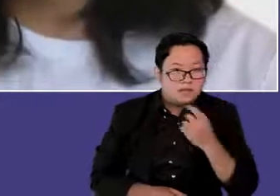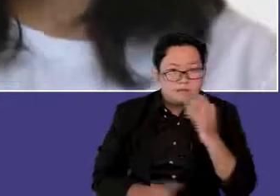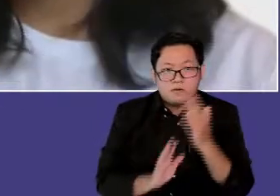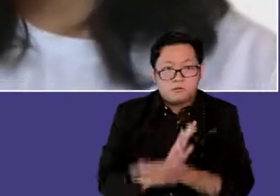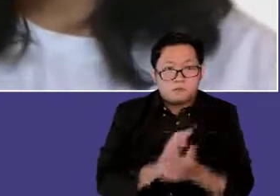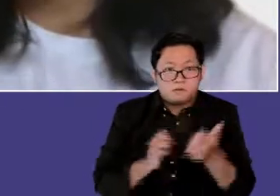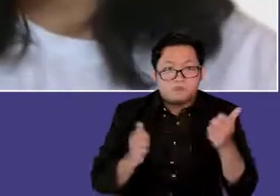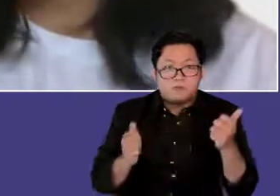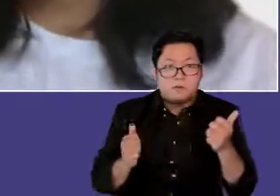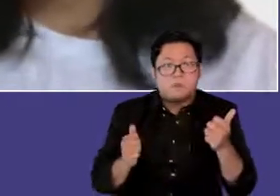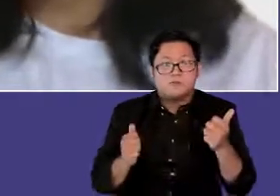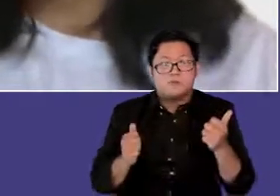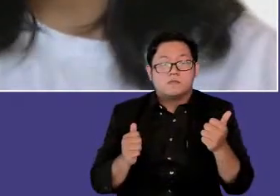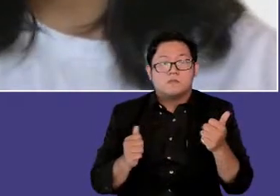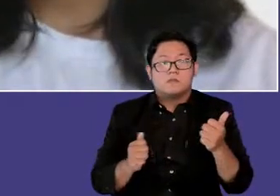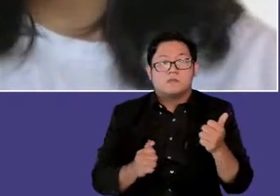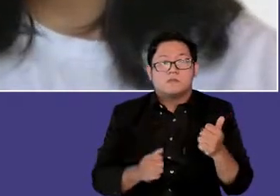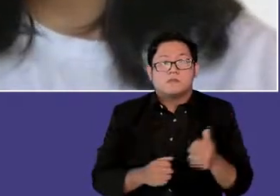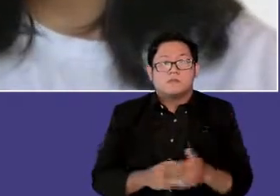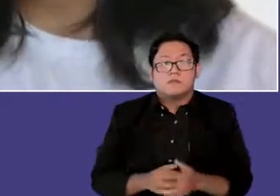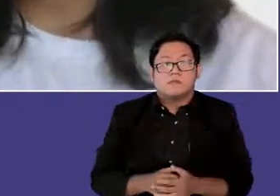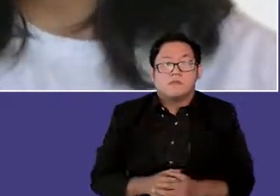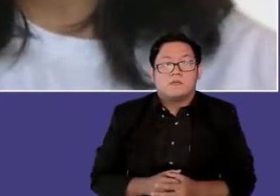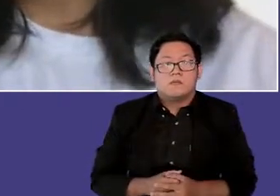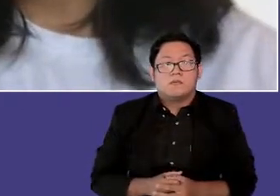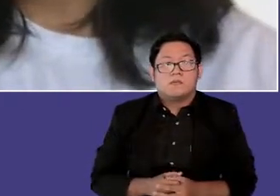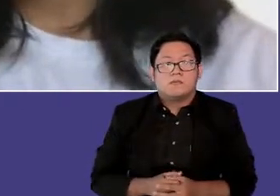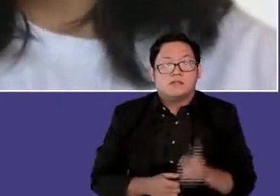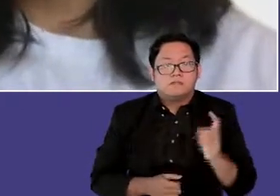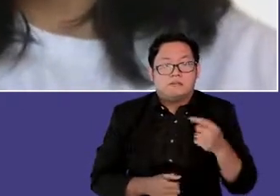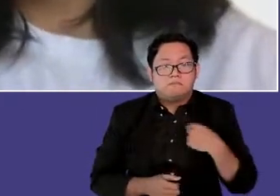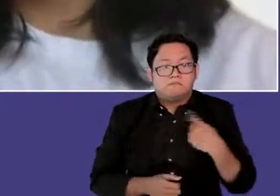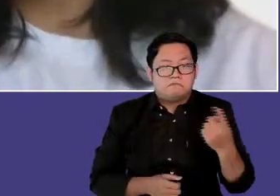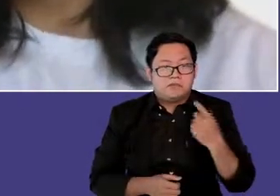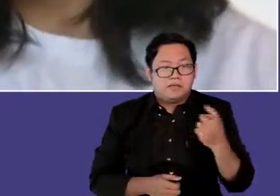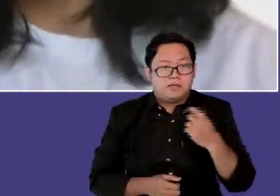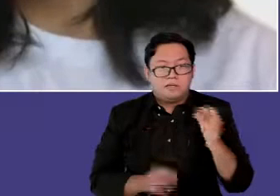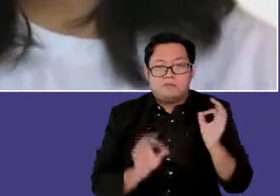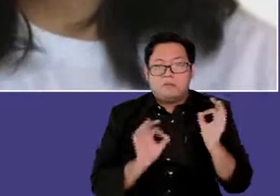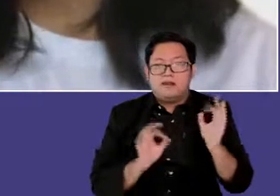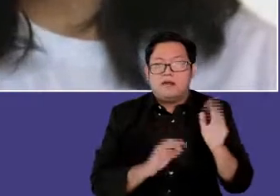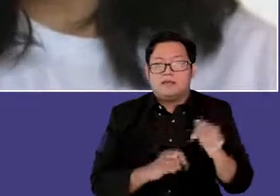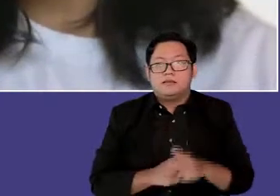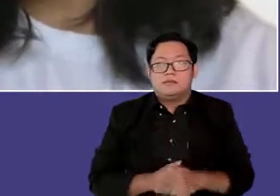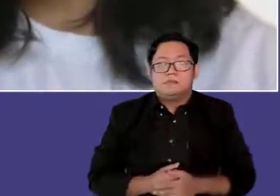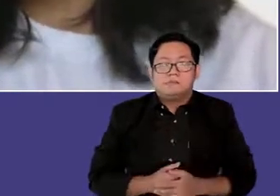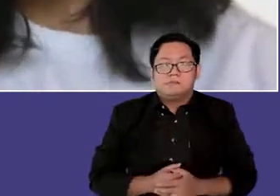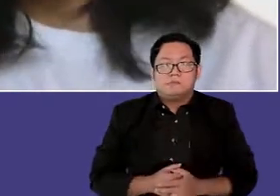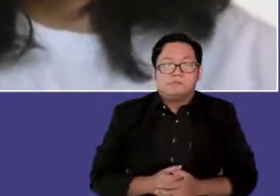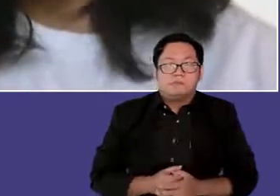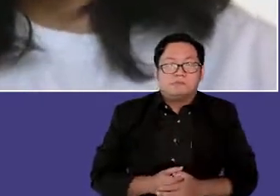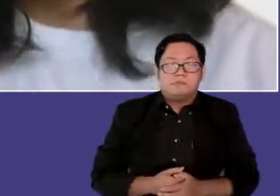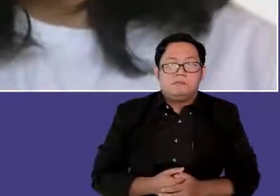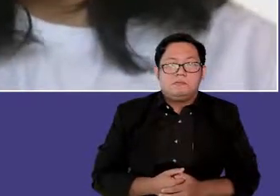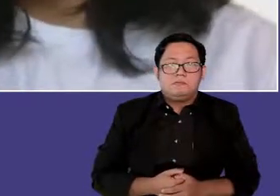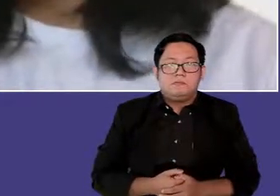directly, because I haven't got another question on our chat room.